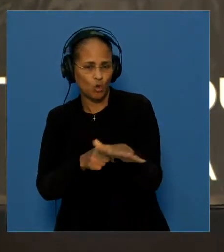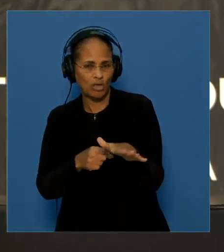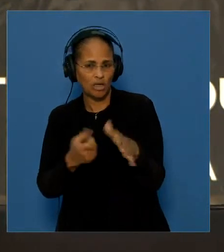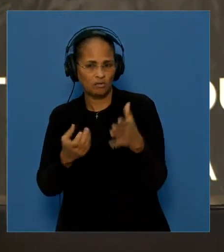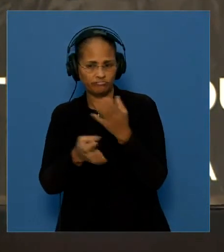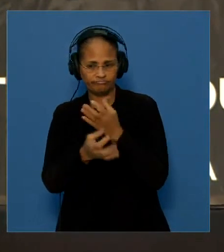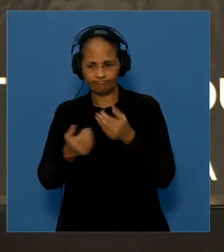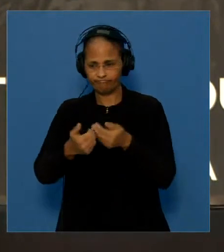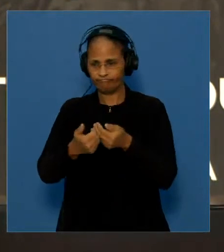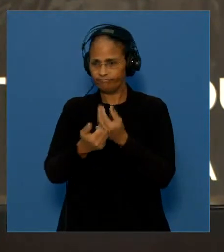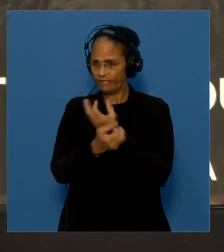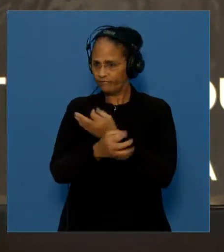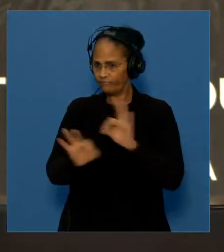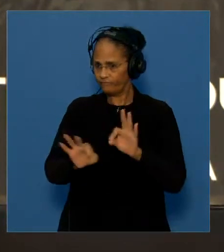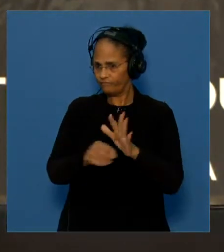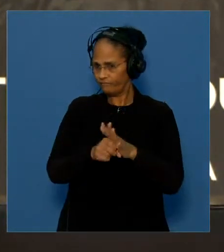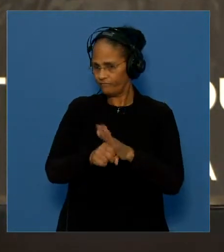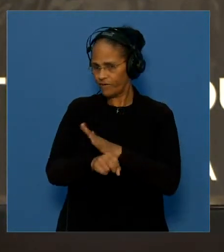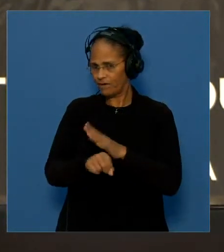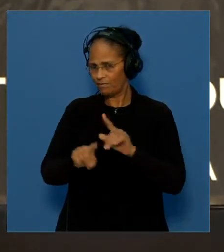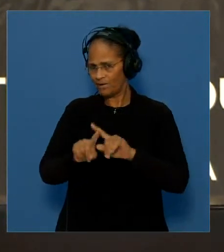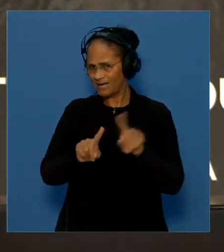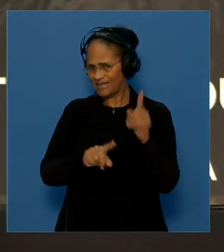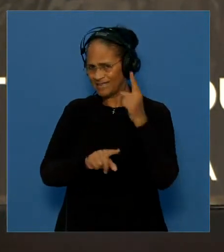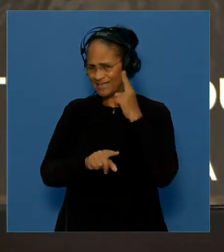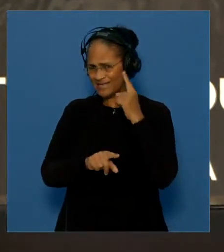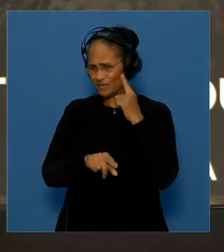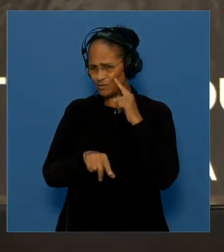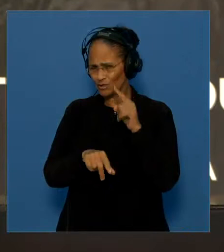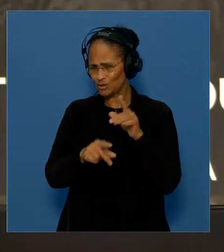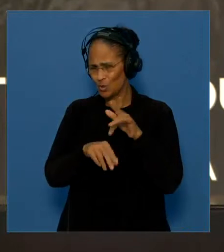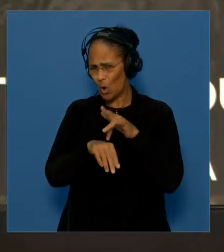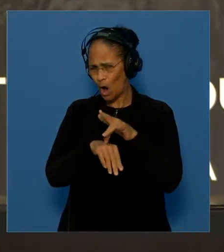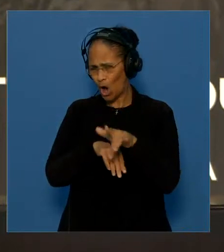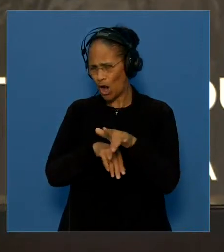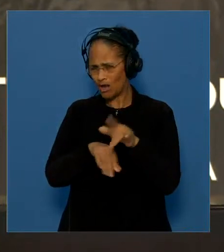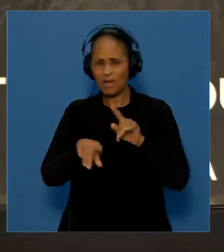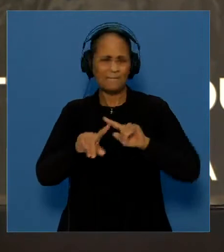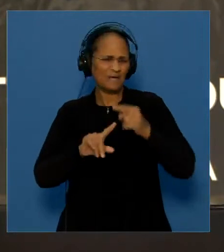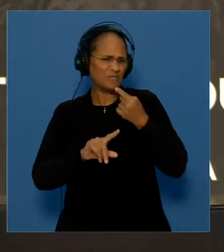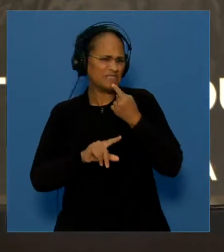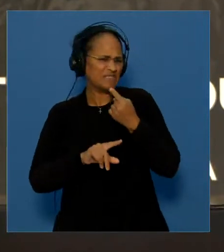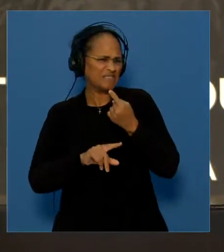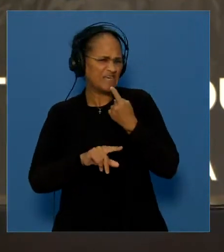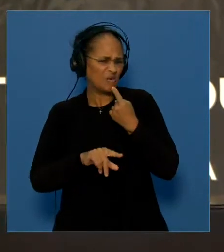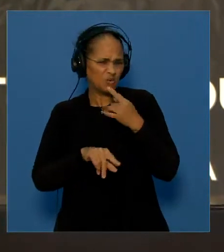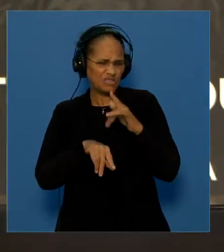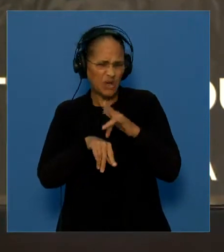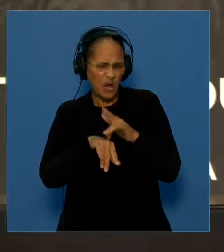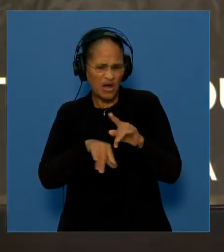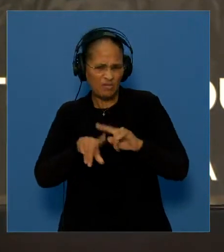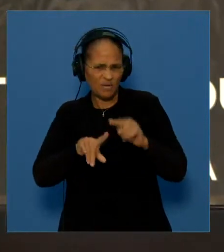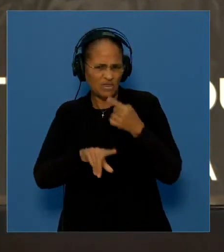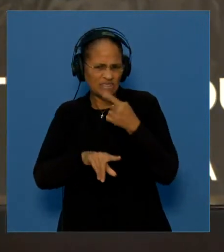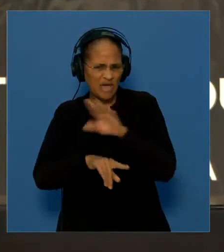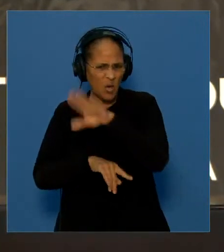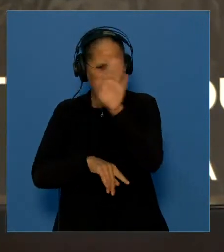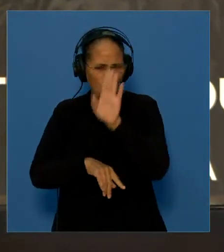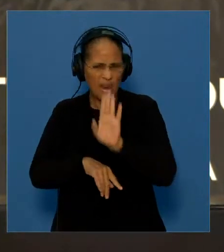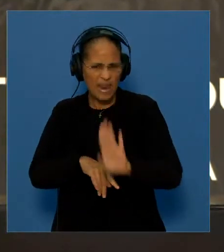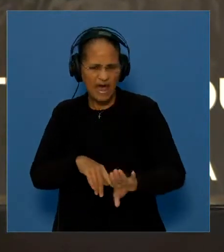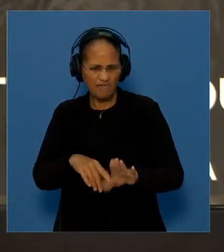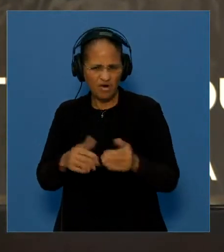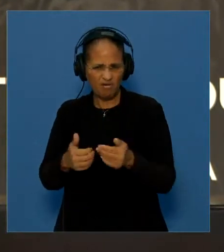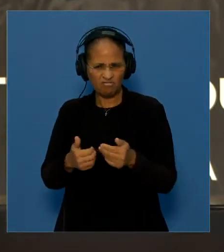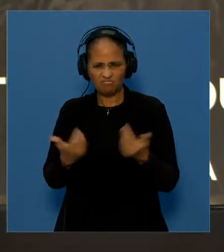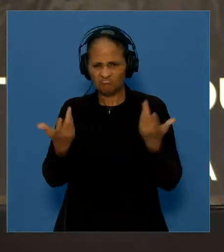woods? Was that a little bit too premature? I wouldn't go so far as to say a little bit premature. I don't think we've ever said that we're totally out of the woods.